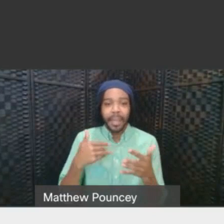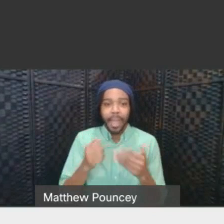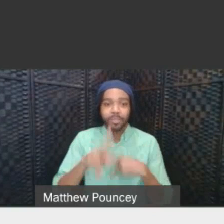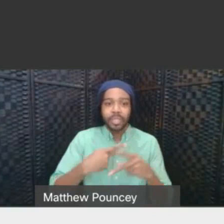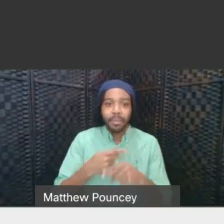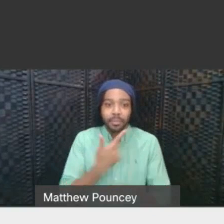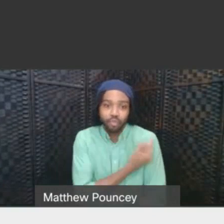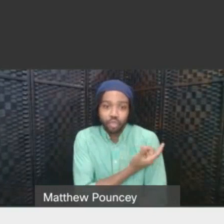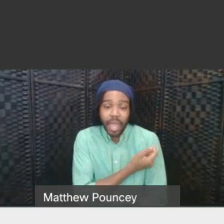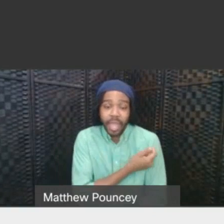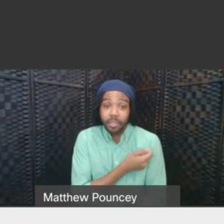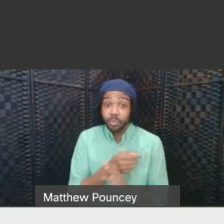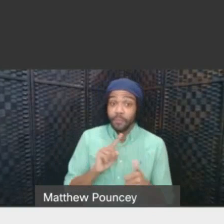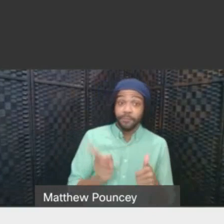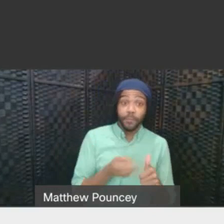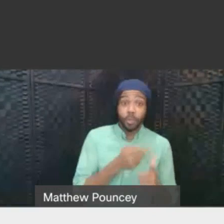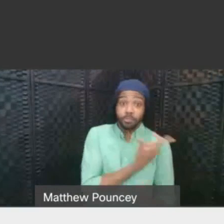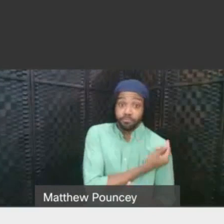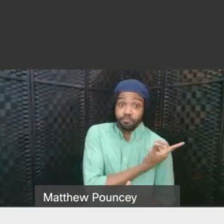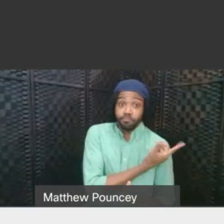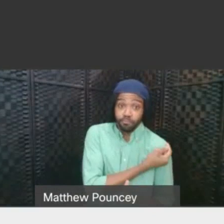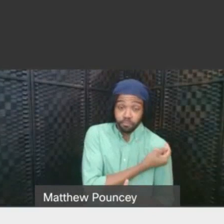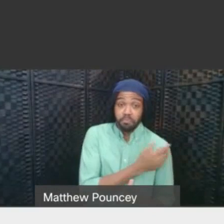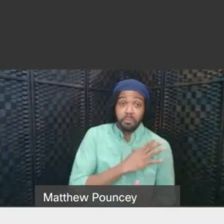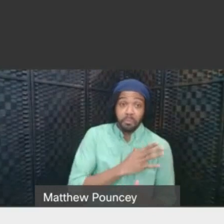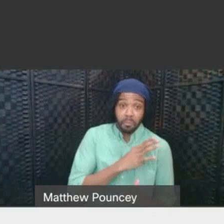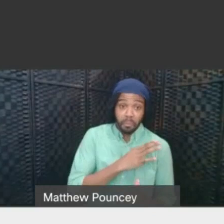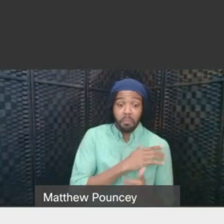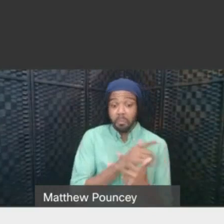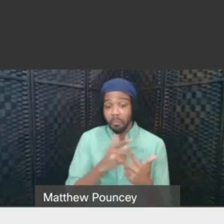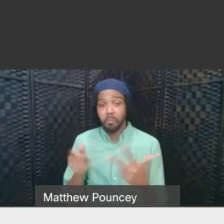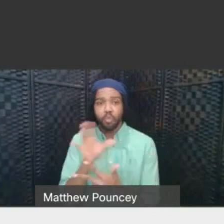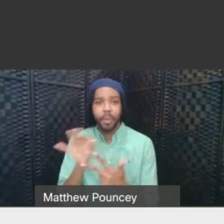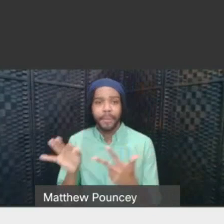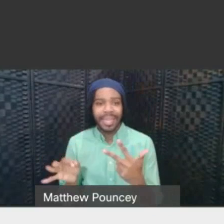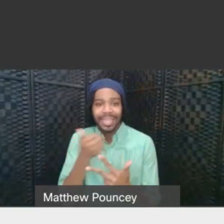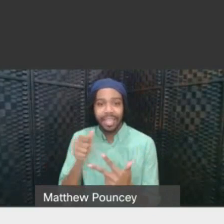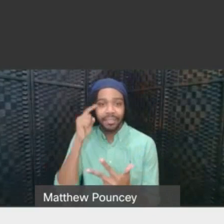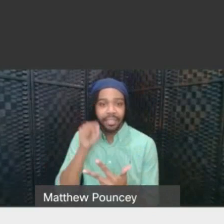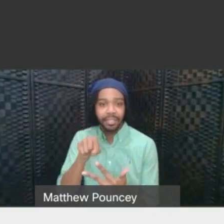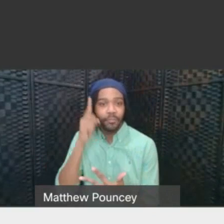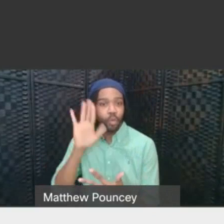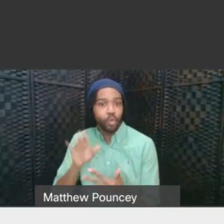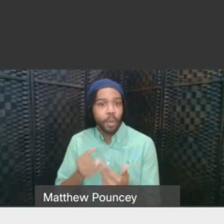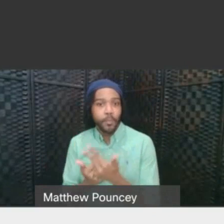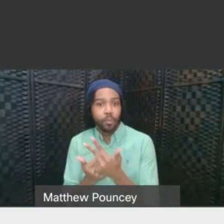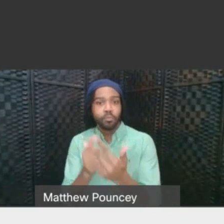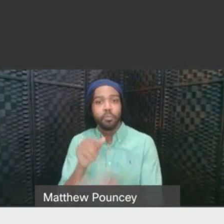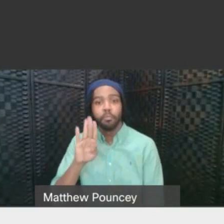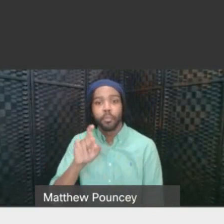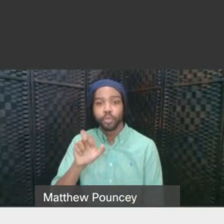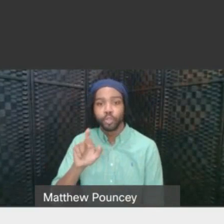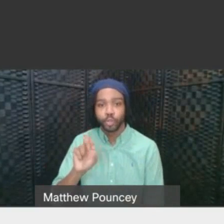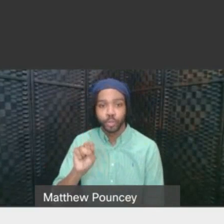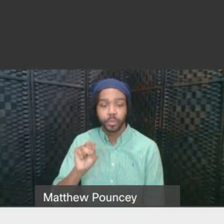you got initially, for a booster, you can choose whichever of the three you prefer, in consultation